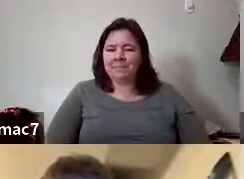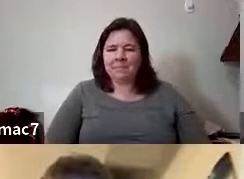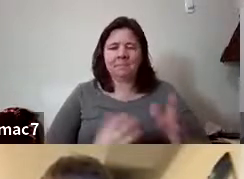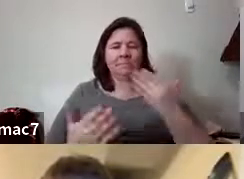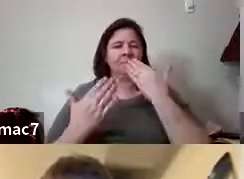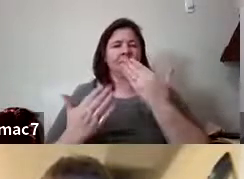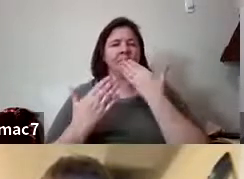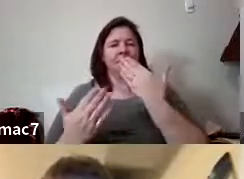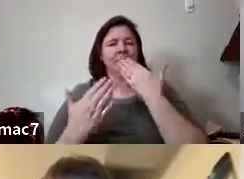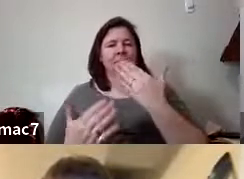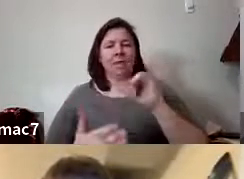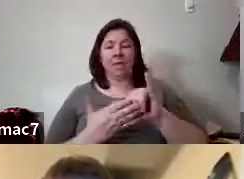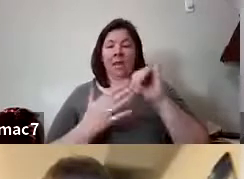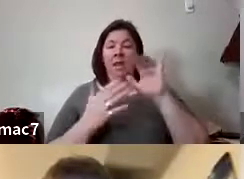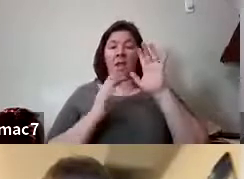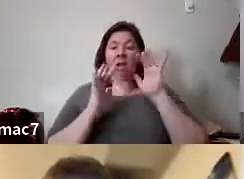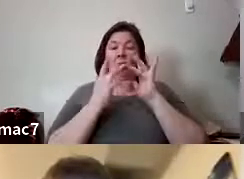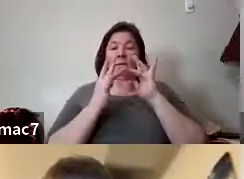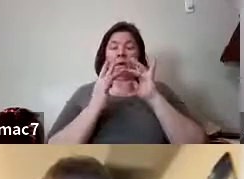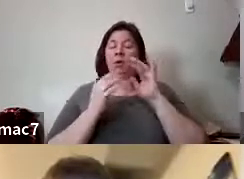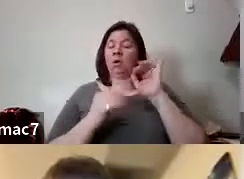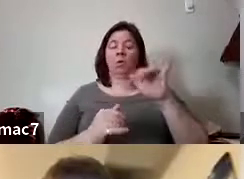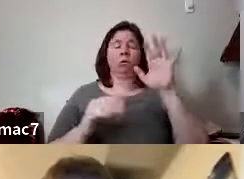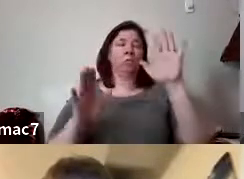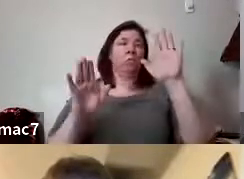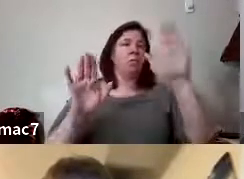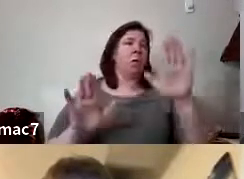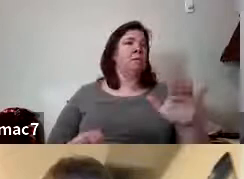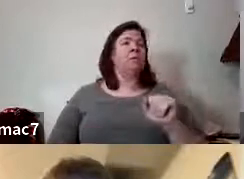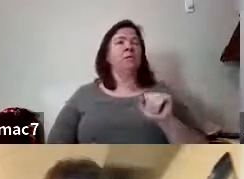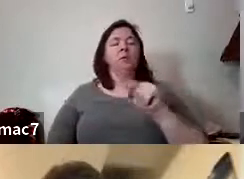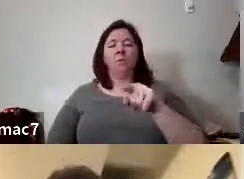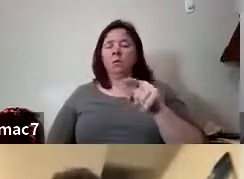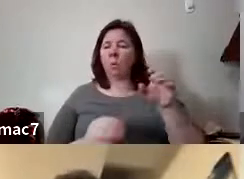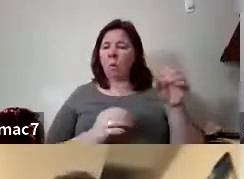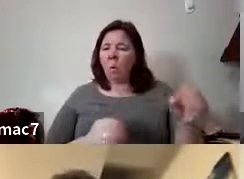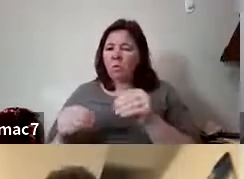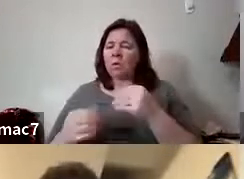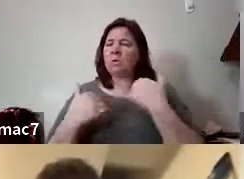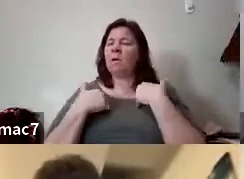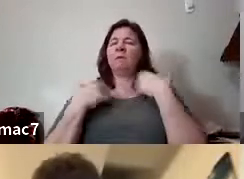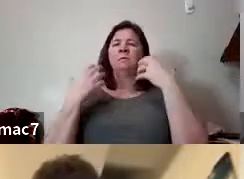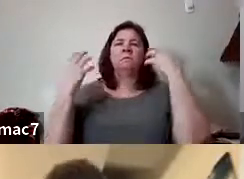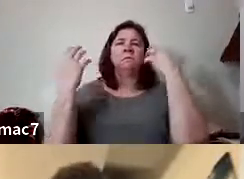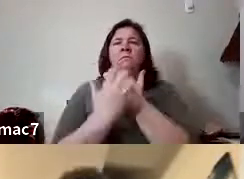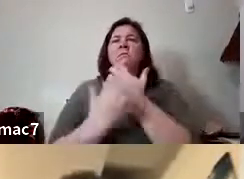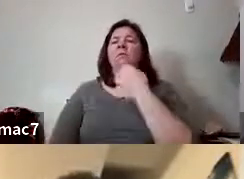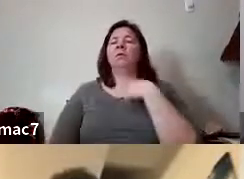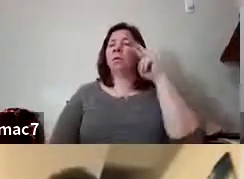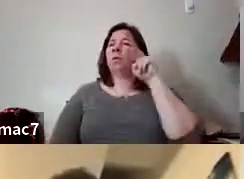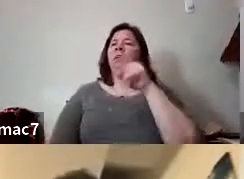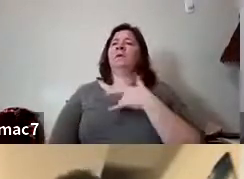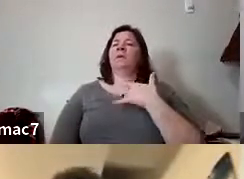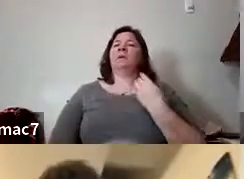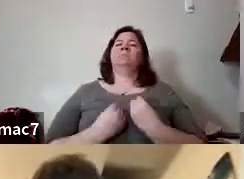Excellent, thank you. That webinar was absolutely fantastic. That you guys were so organized. It was really great to see, and we all felt so